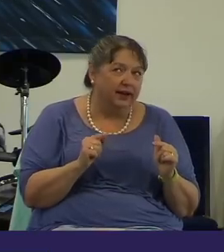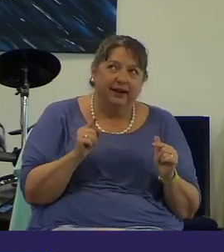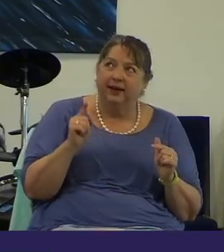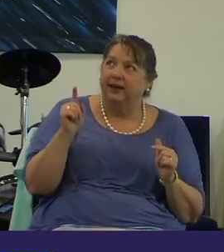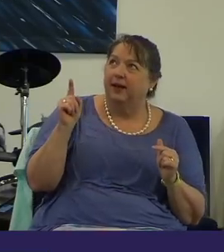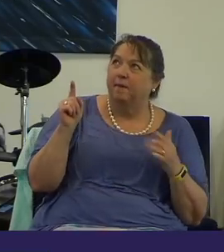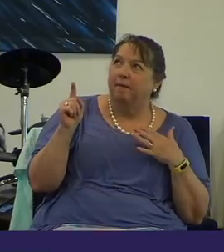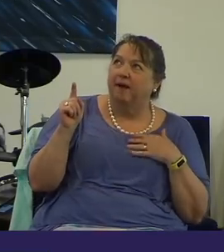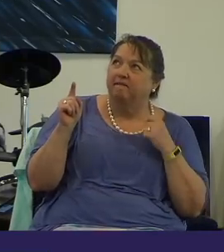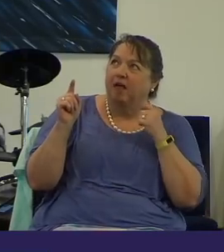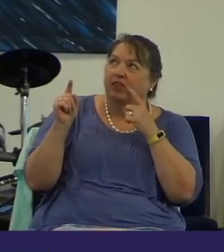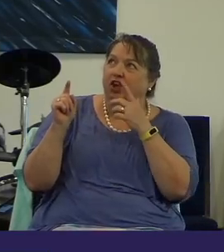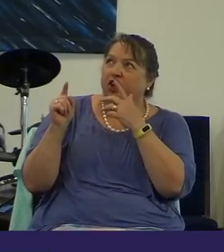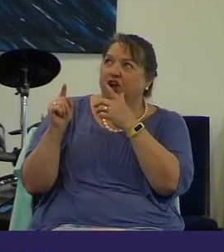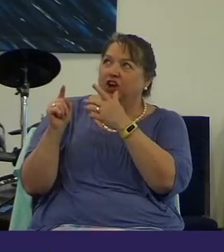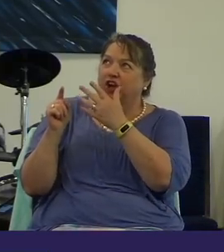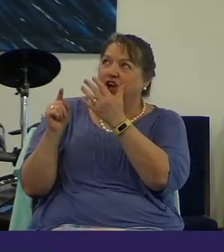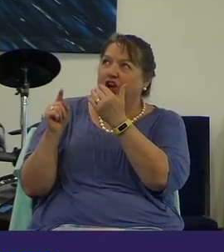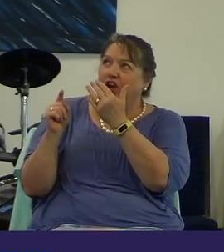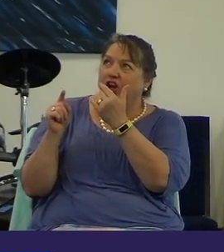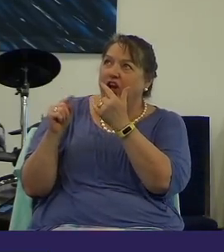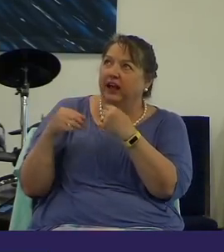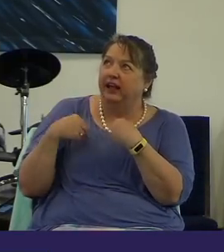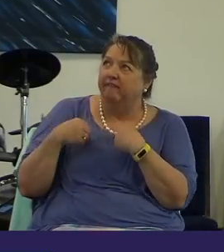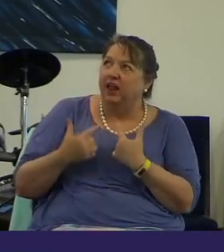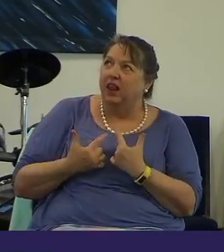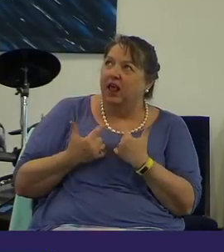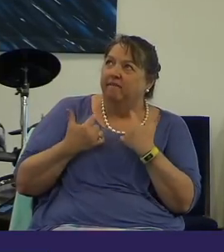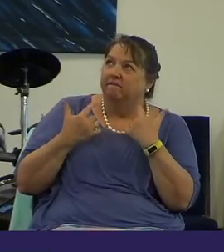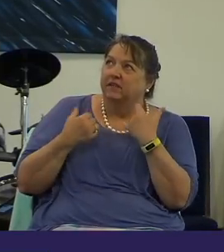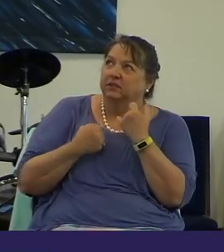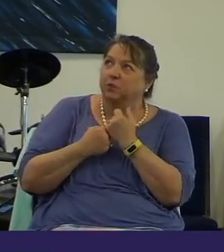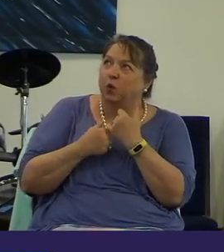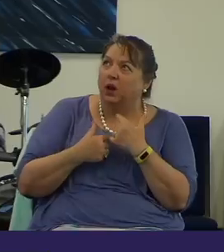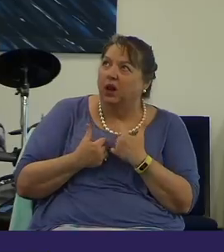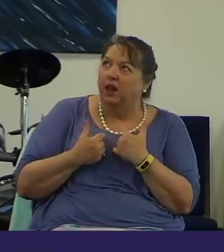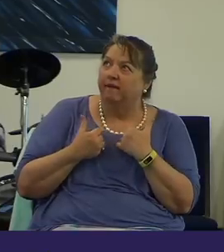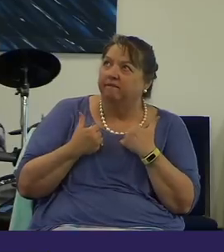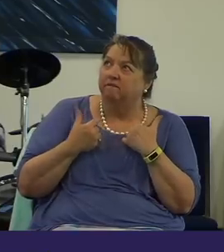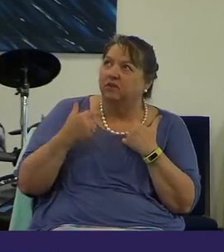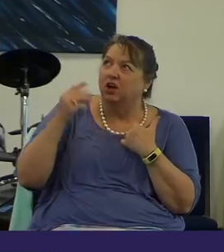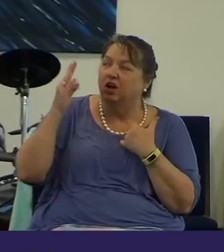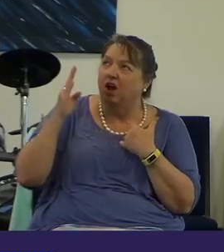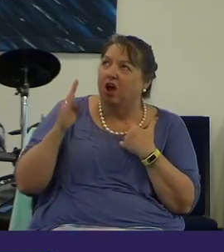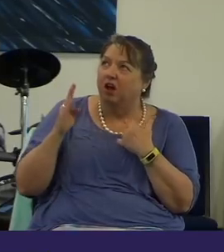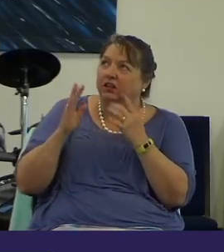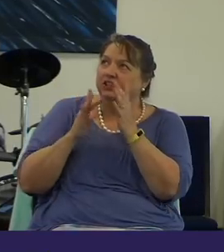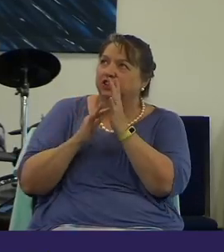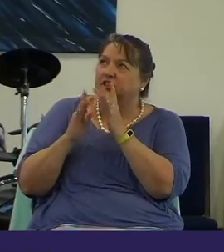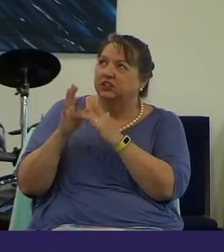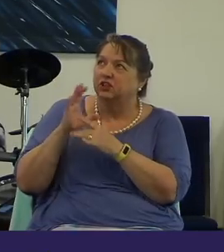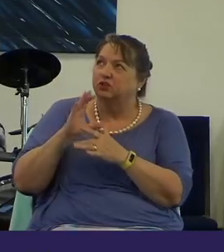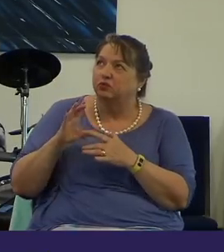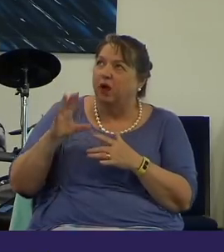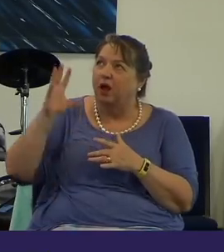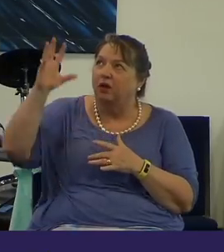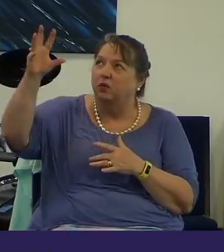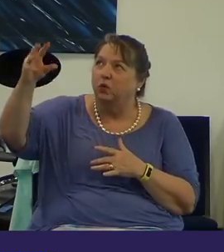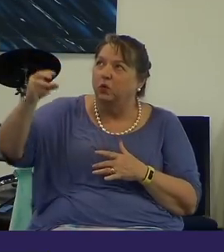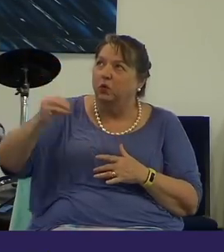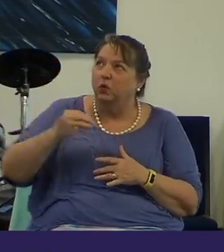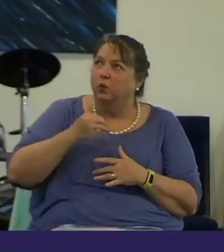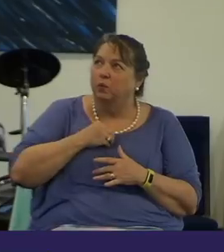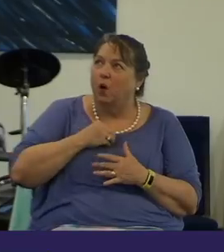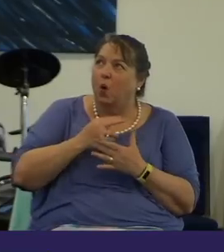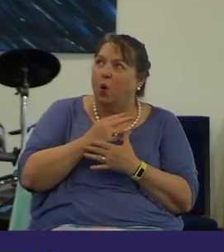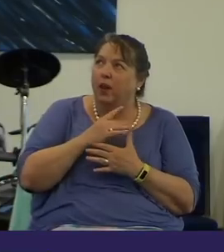gardener, the life giver, the life sustainer. God himself, Jesus Christ, by way of his spirit,